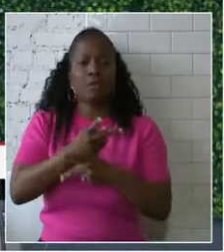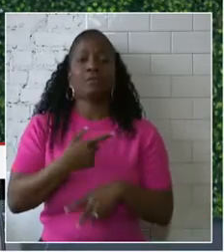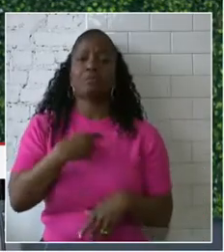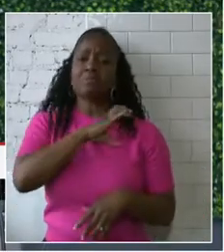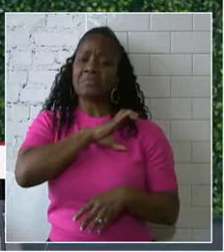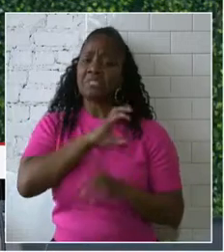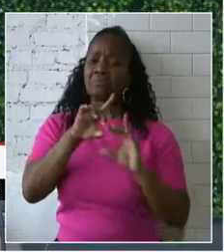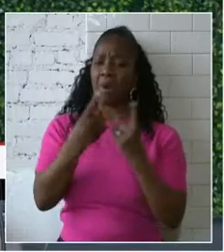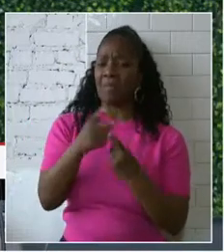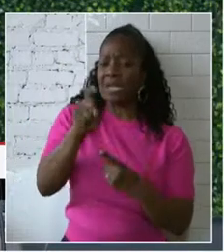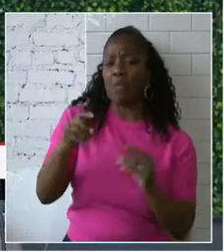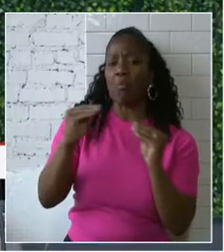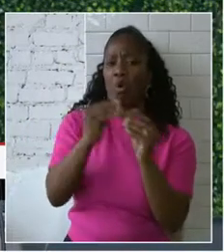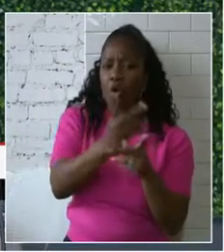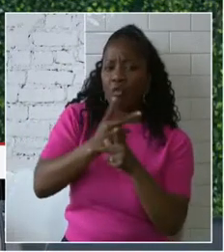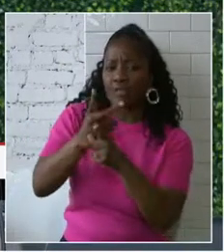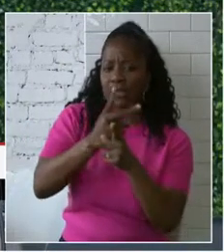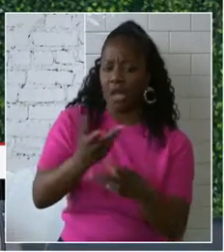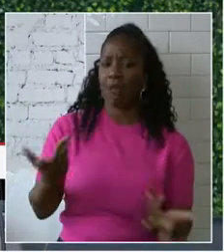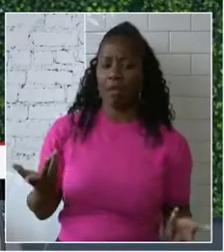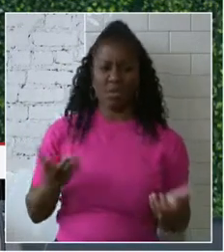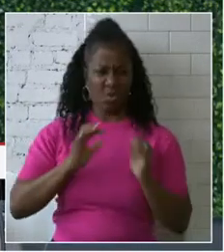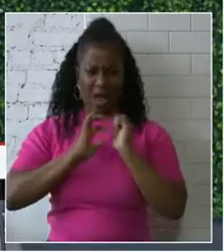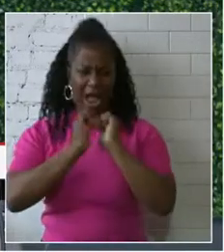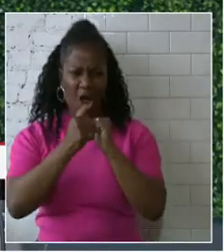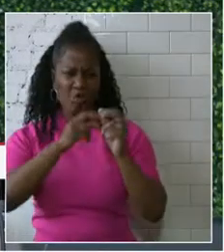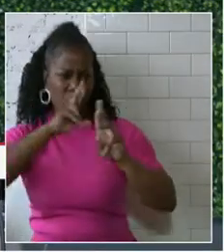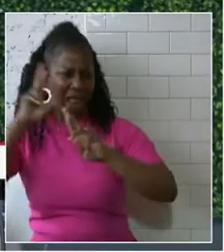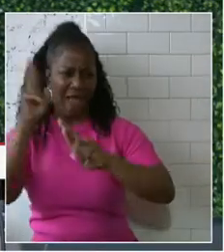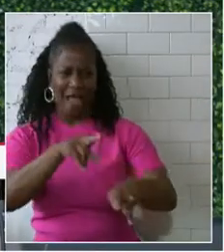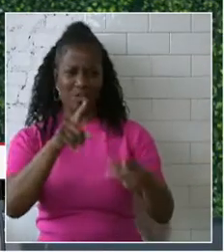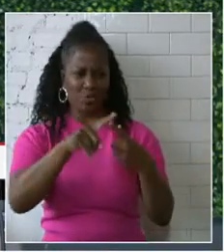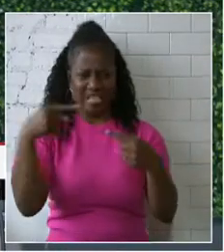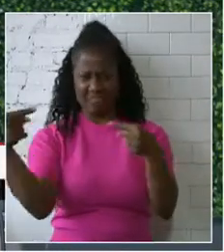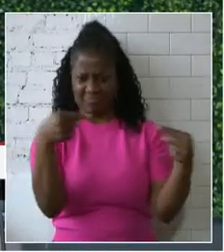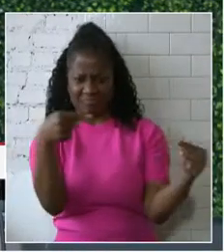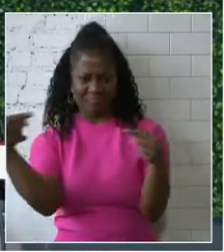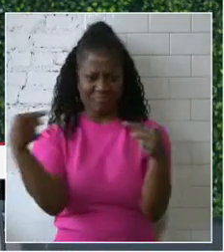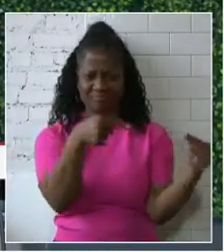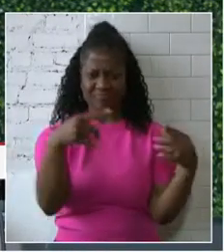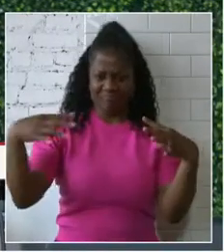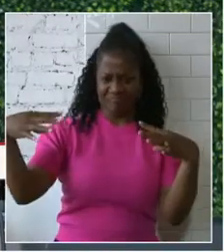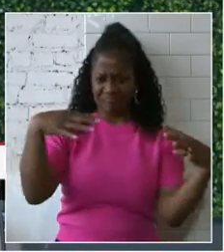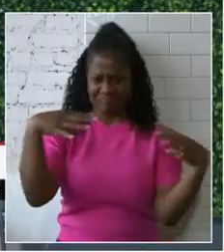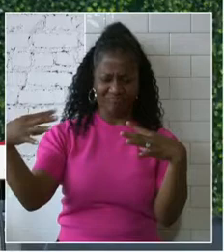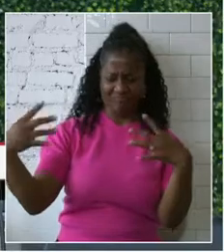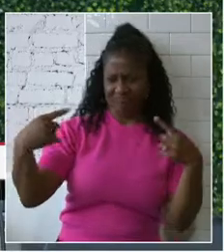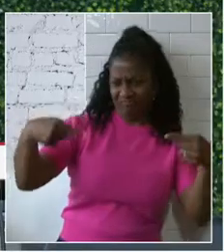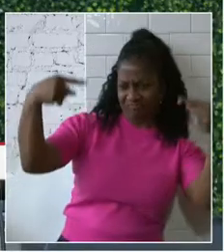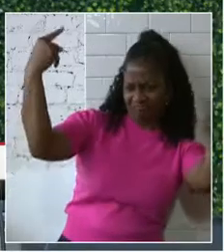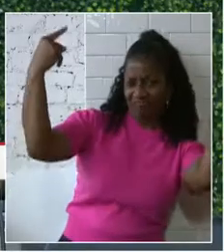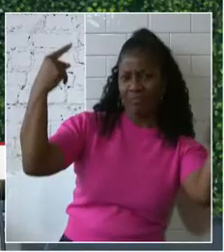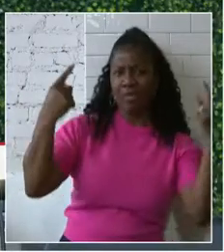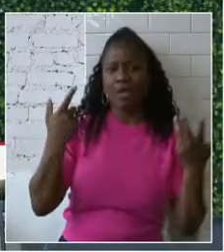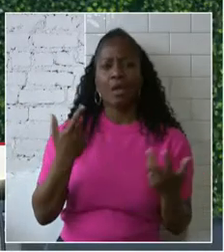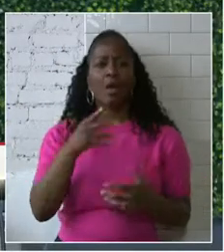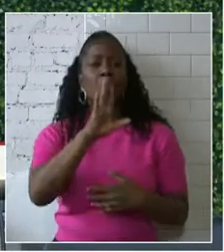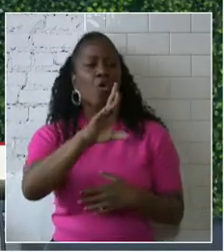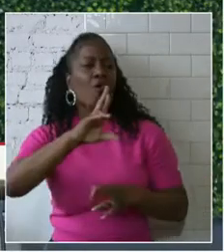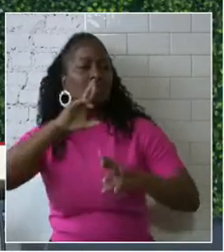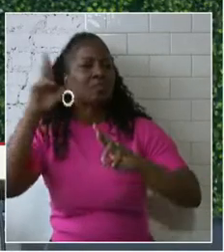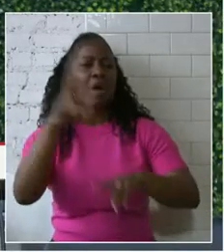is basically, how do you react to the spat that is going on, and what's your position on the council's bill for more